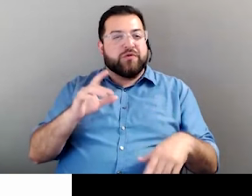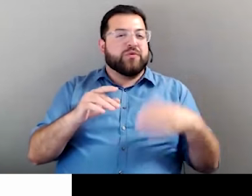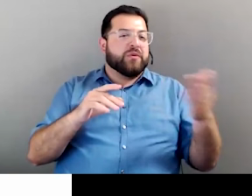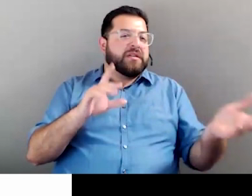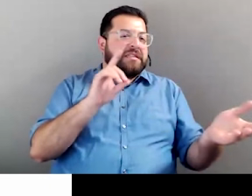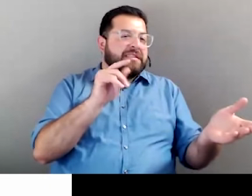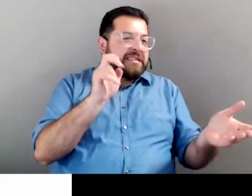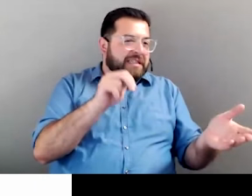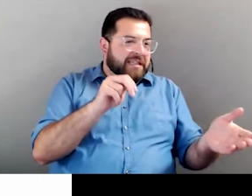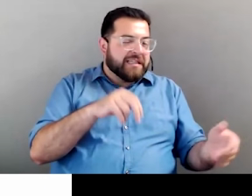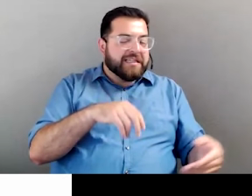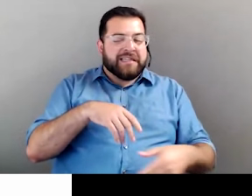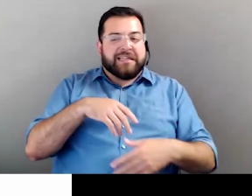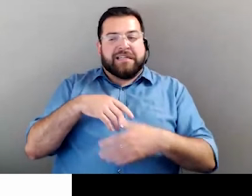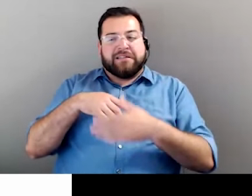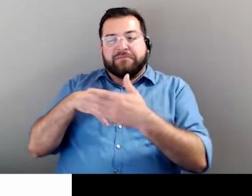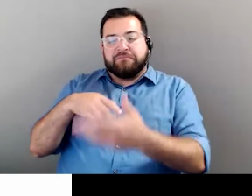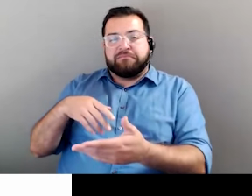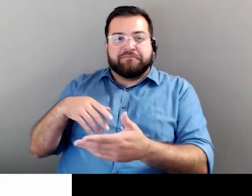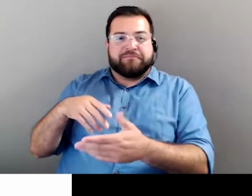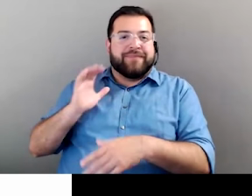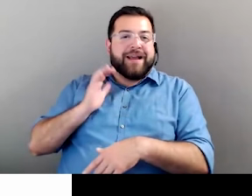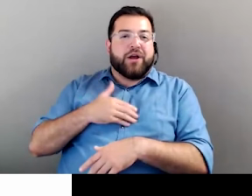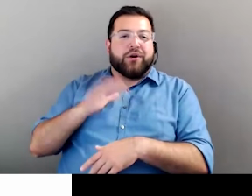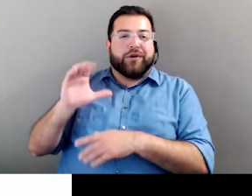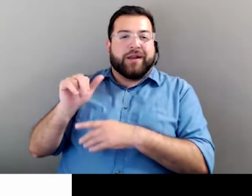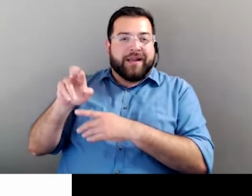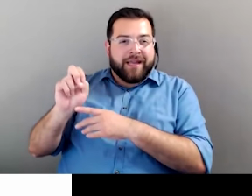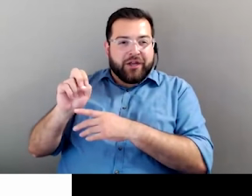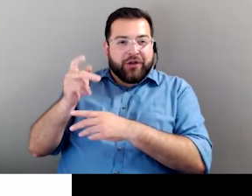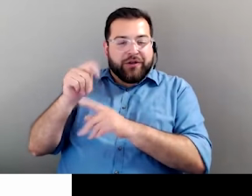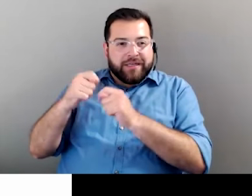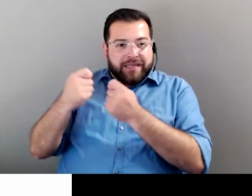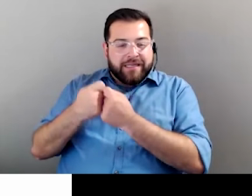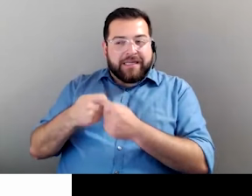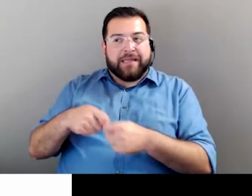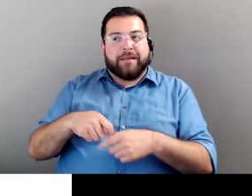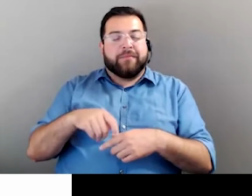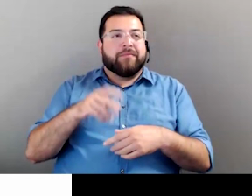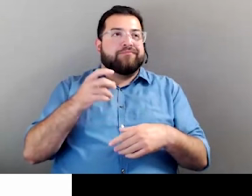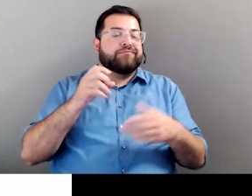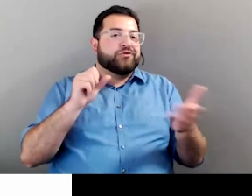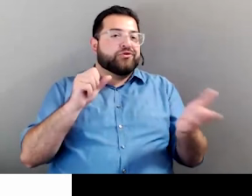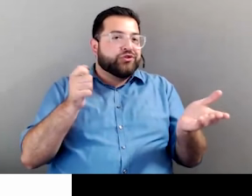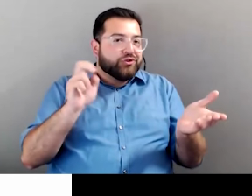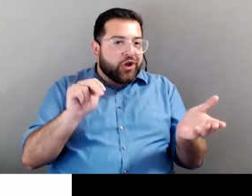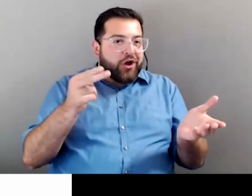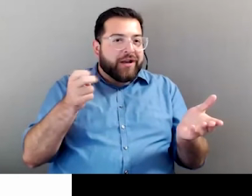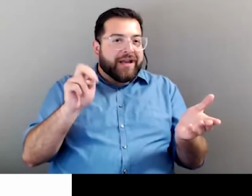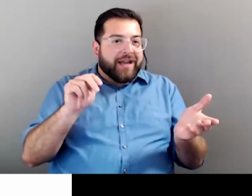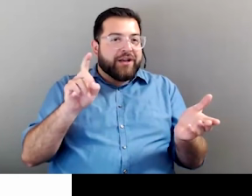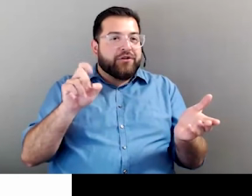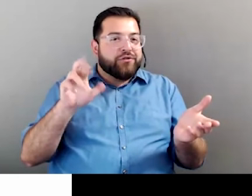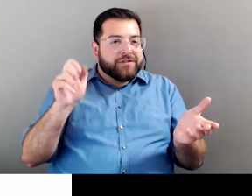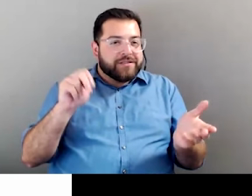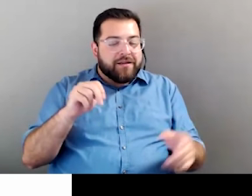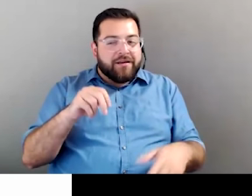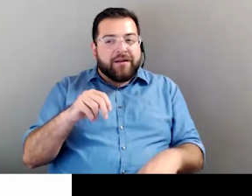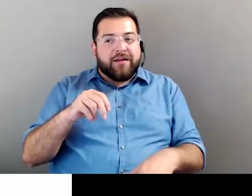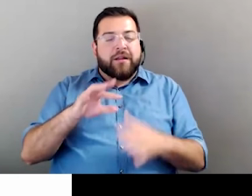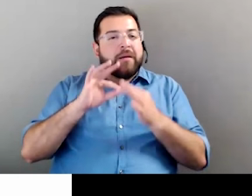or from our Karen Bit team or Sean Henderson in regards to a situation that